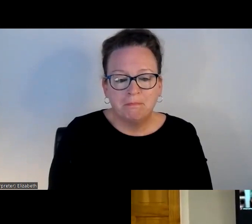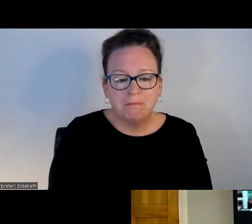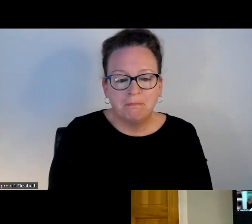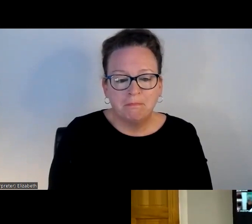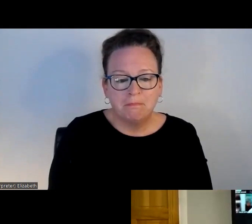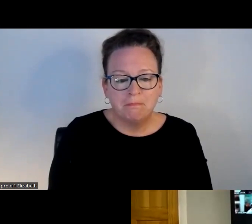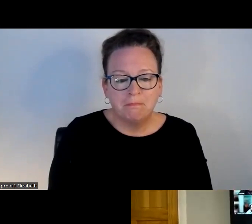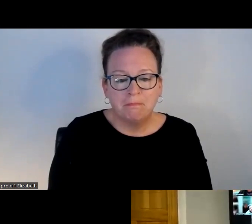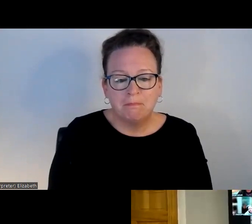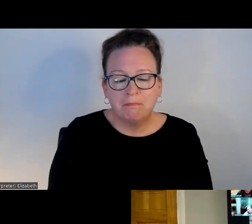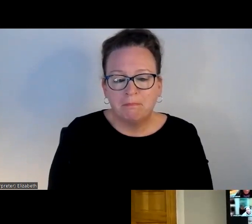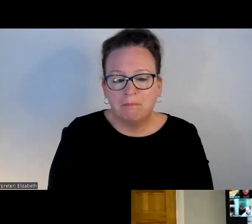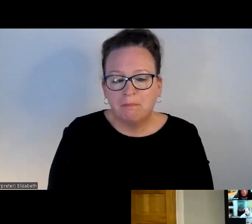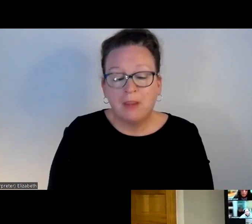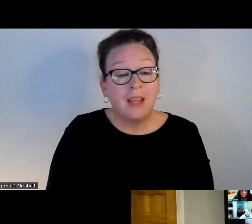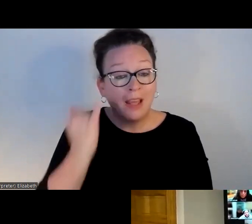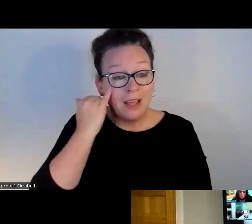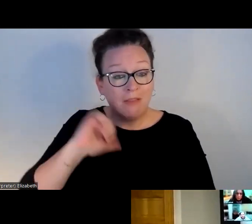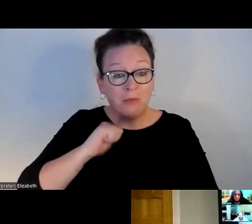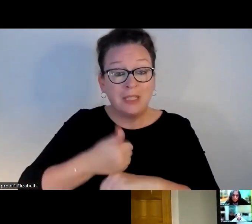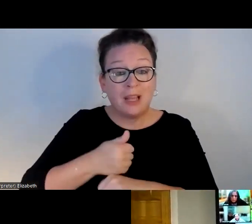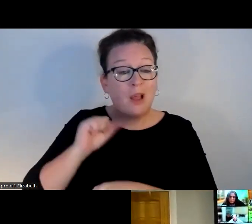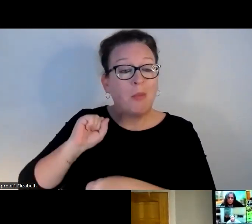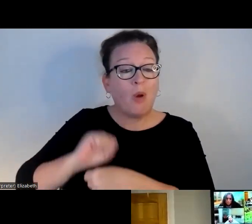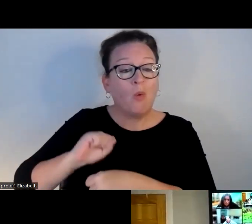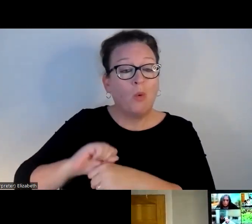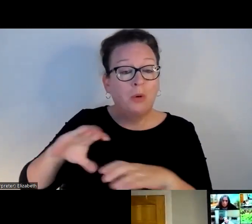And if there is a working group, I